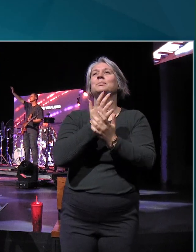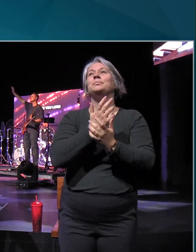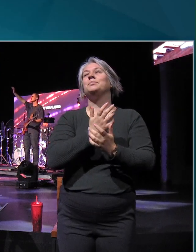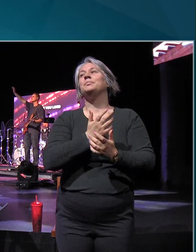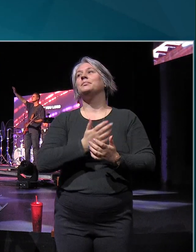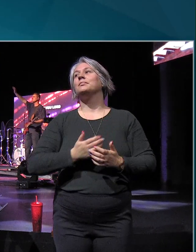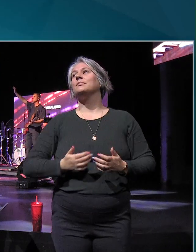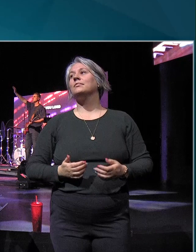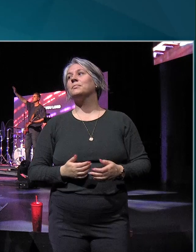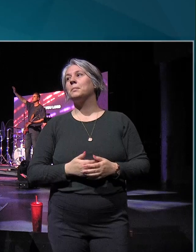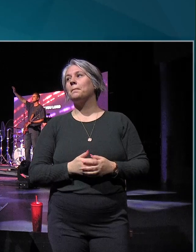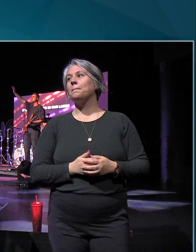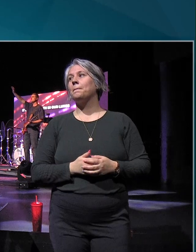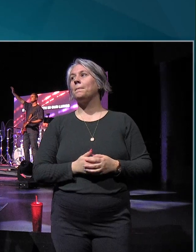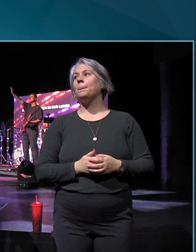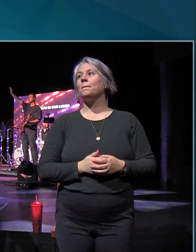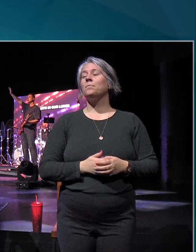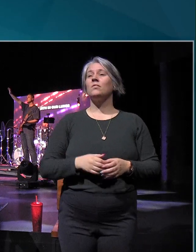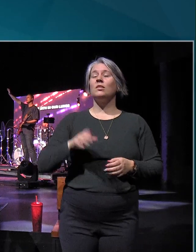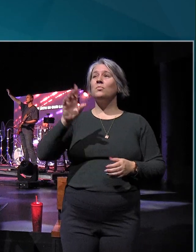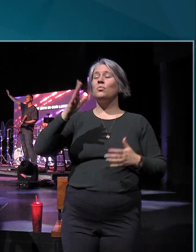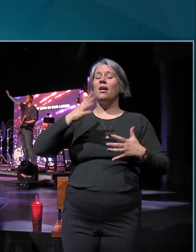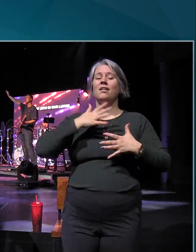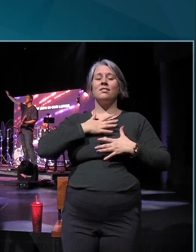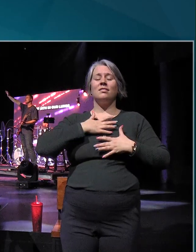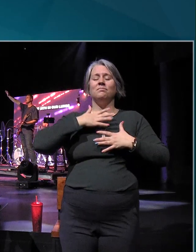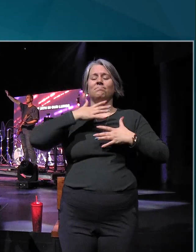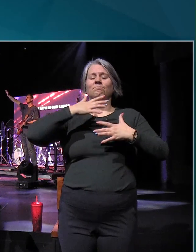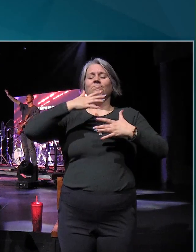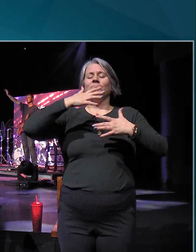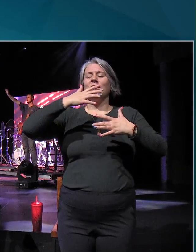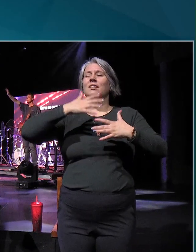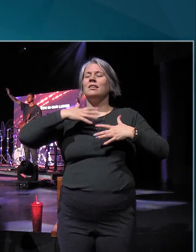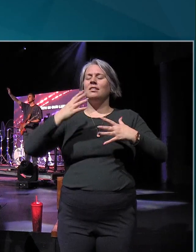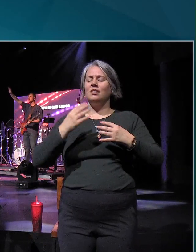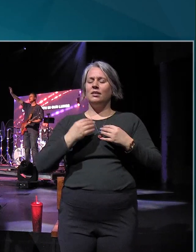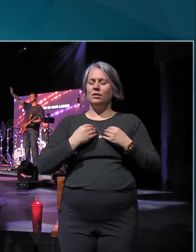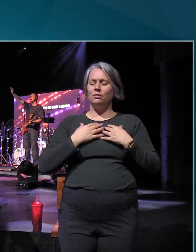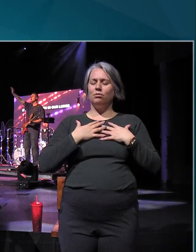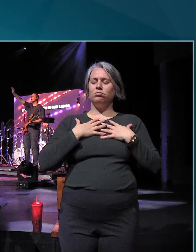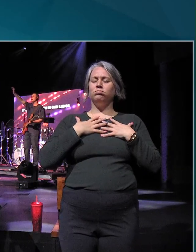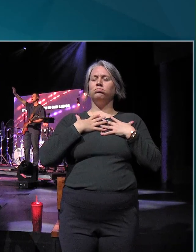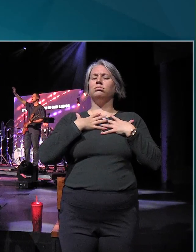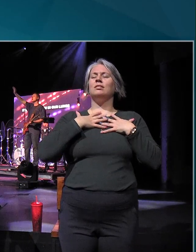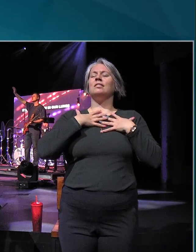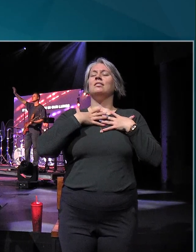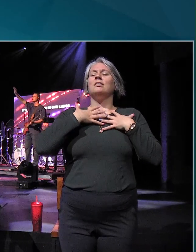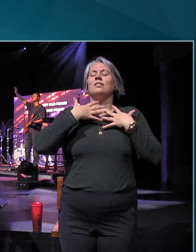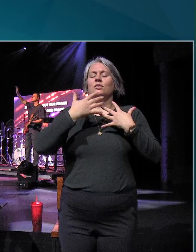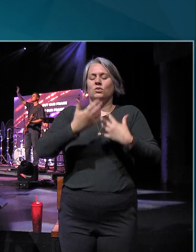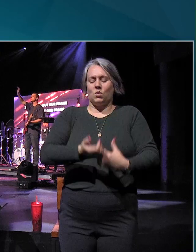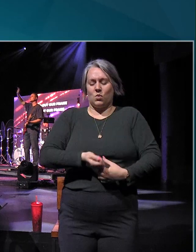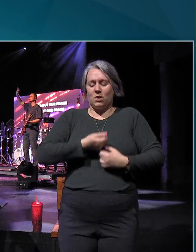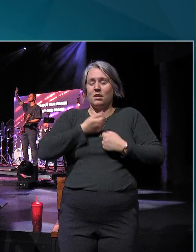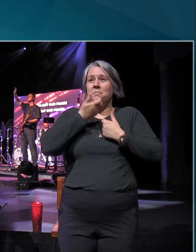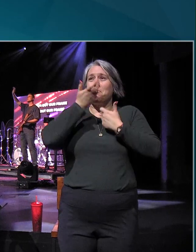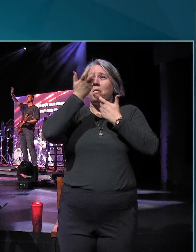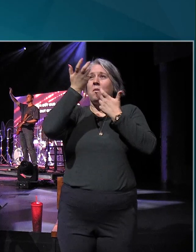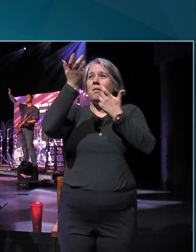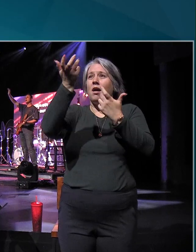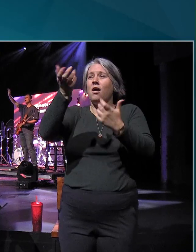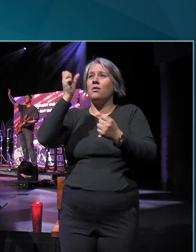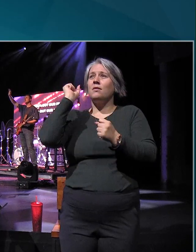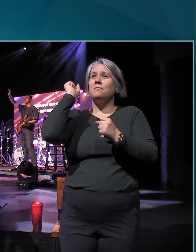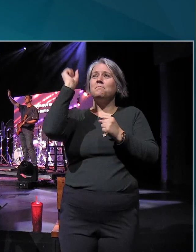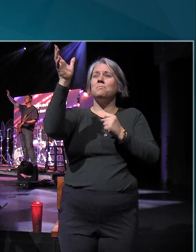hold your breath. And it's your breath in our lungs. So we